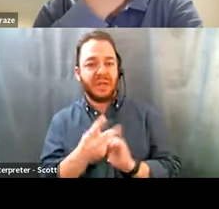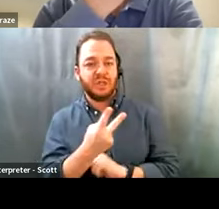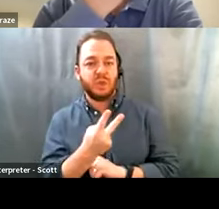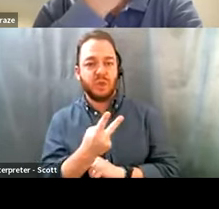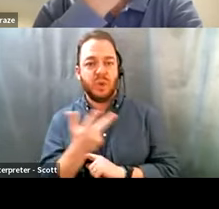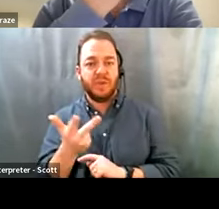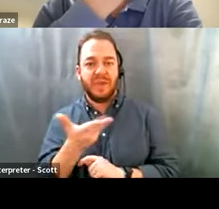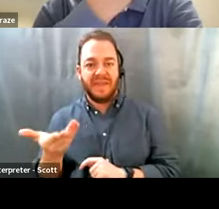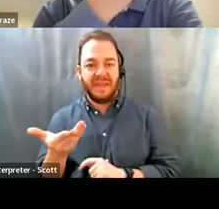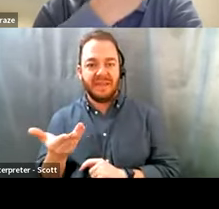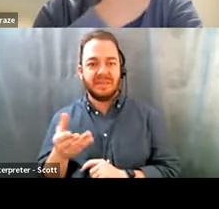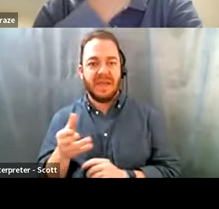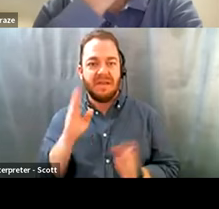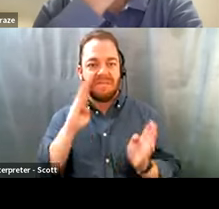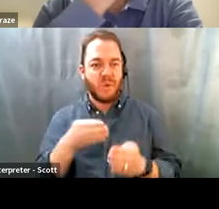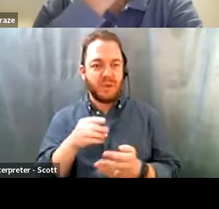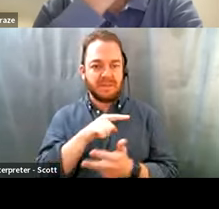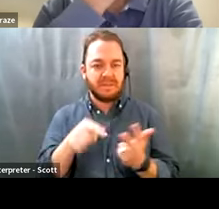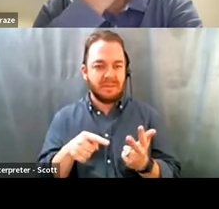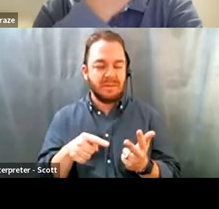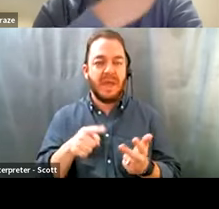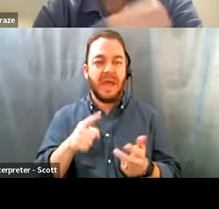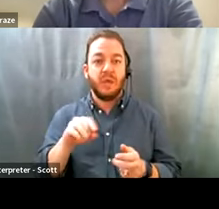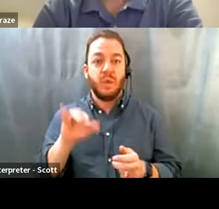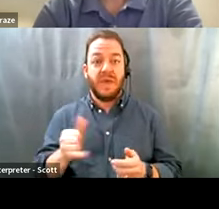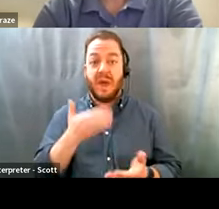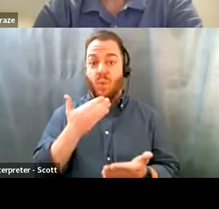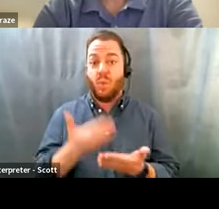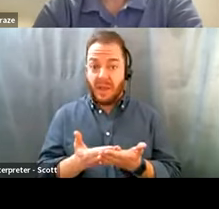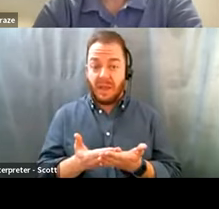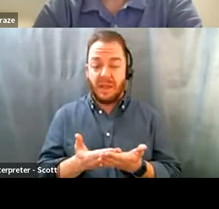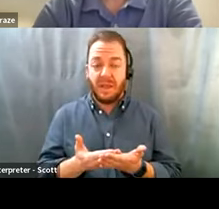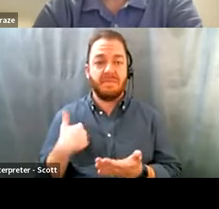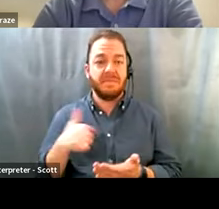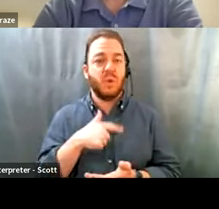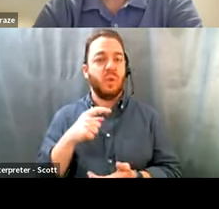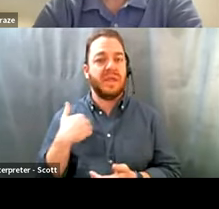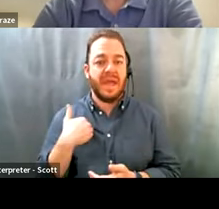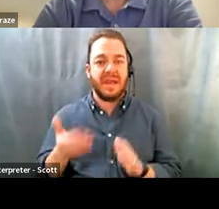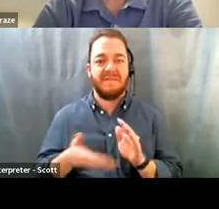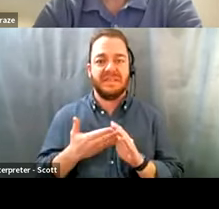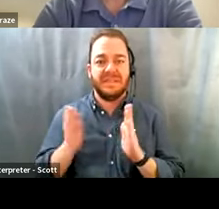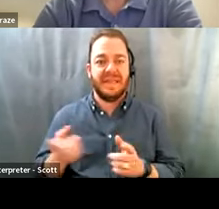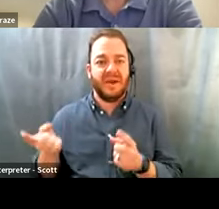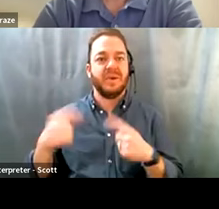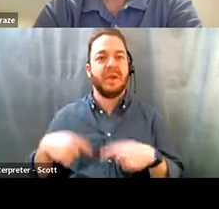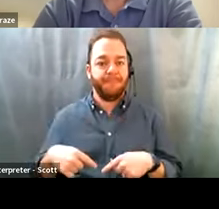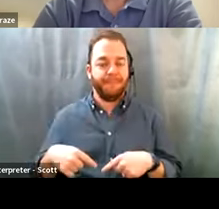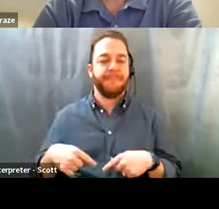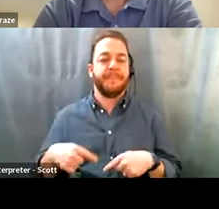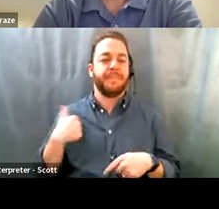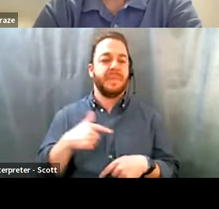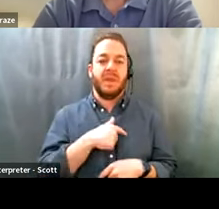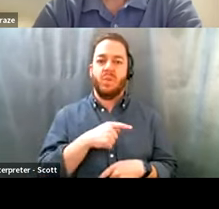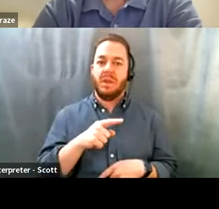and do that really well? Okay, so we had the facilitator come in and, you know, we were